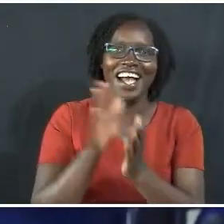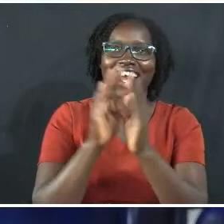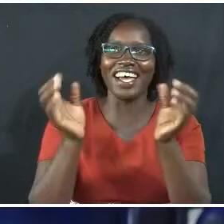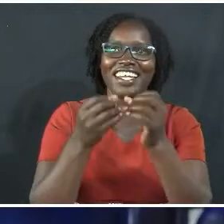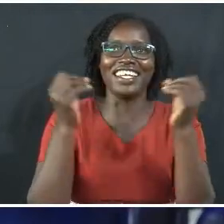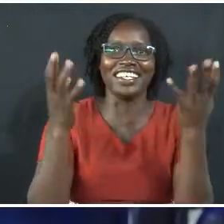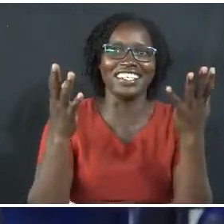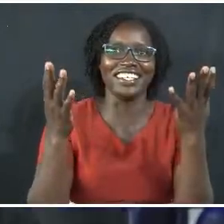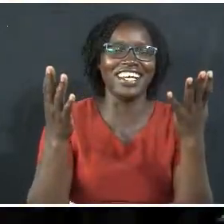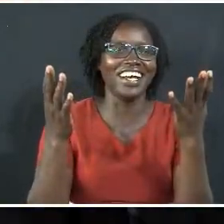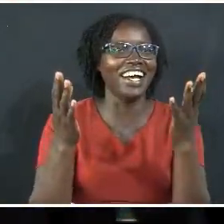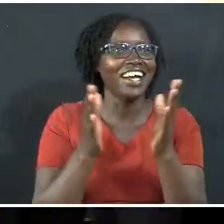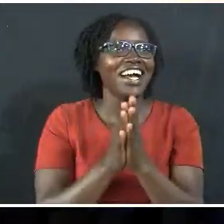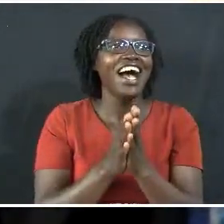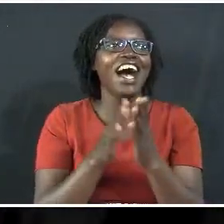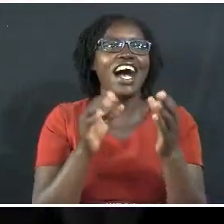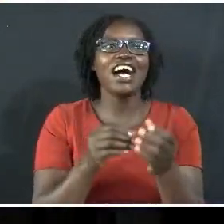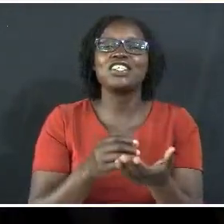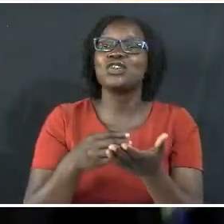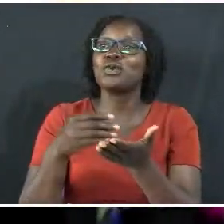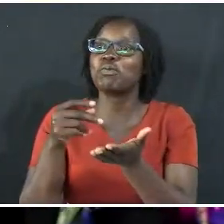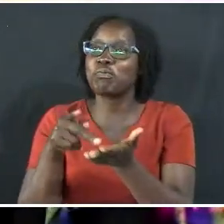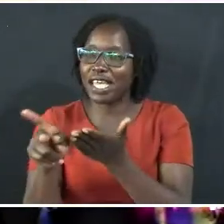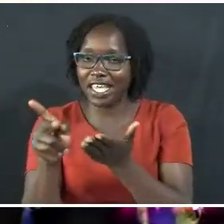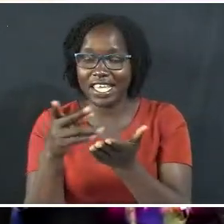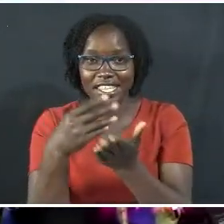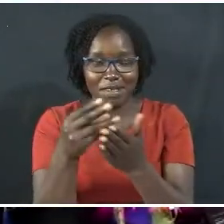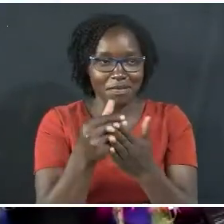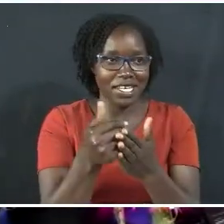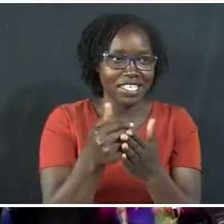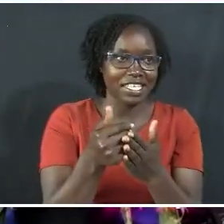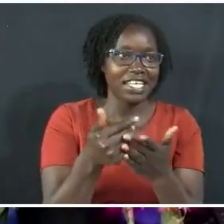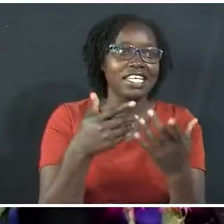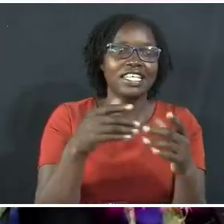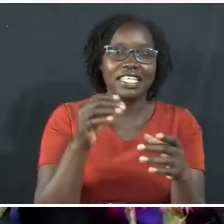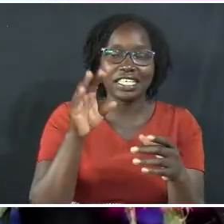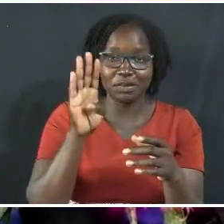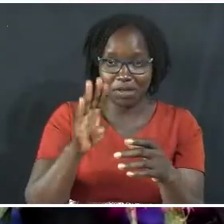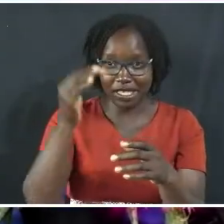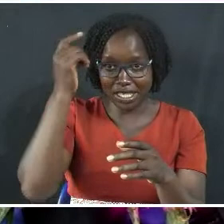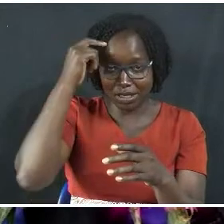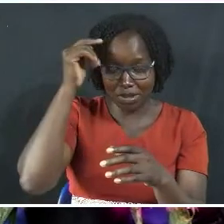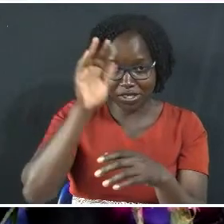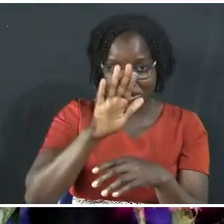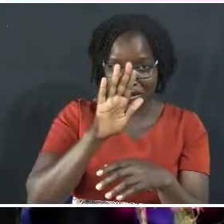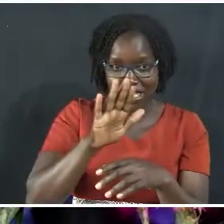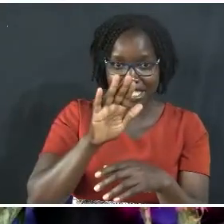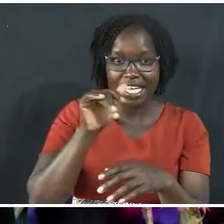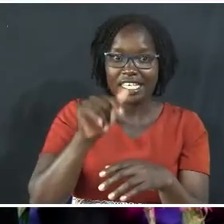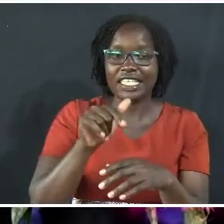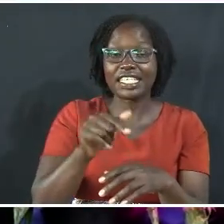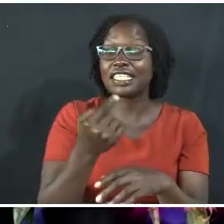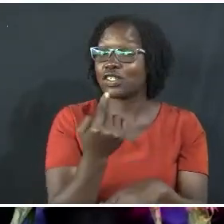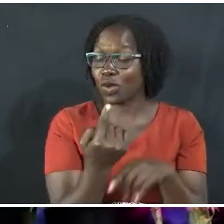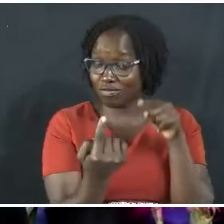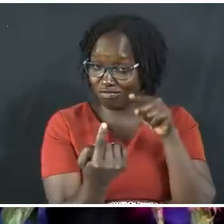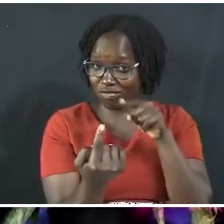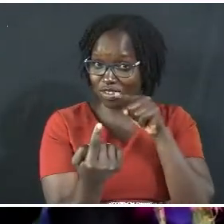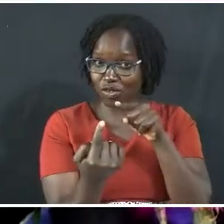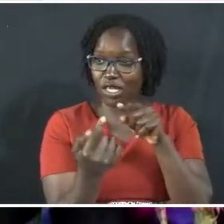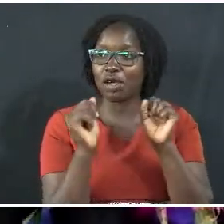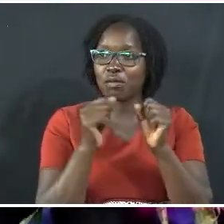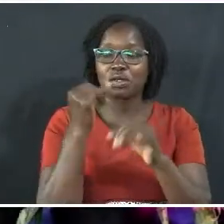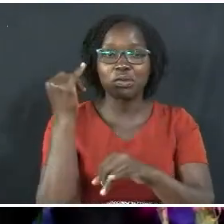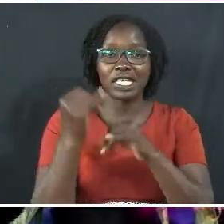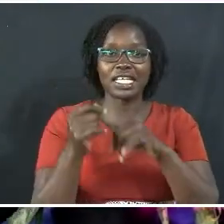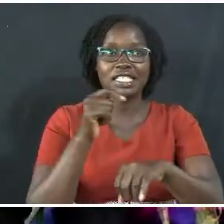Hallelujah. As you give them the money, let it be in your mind that this one could be the